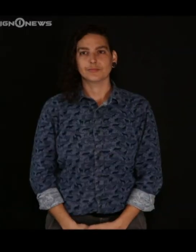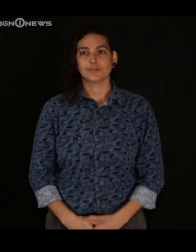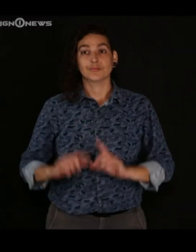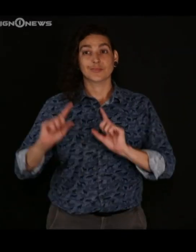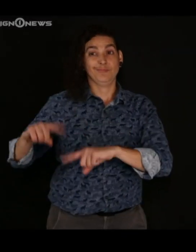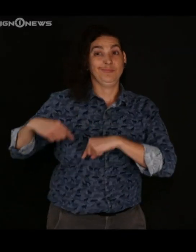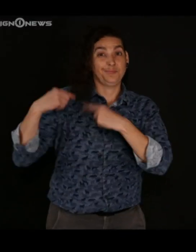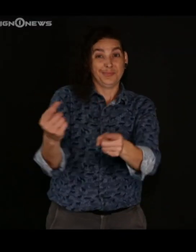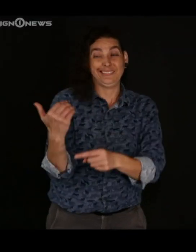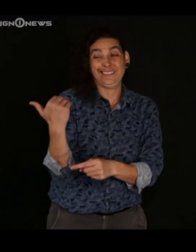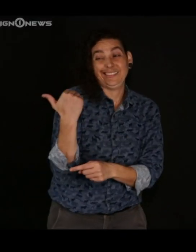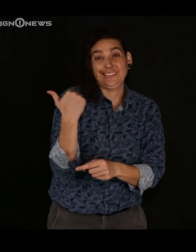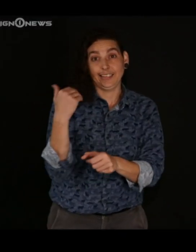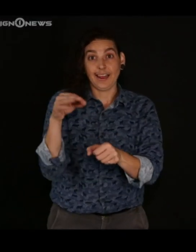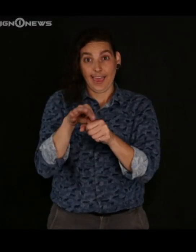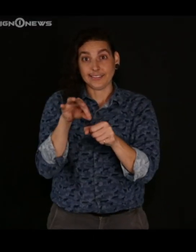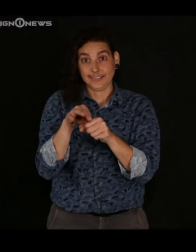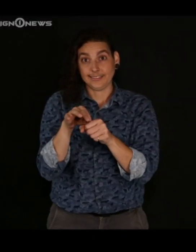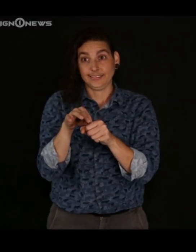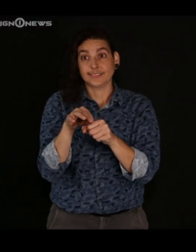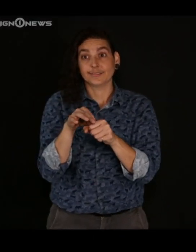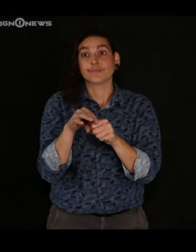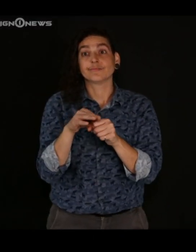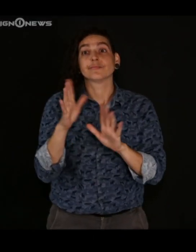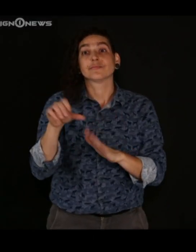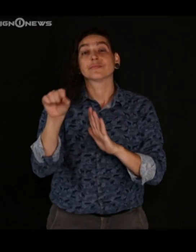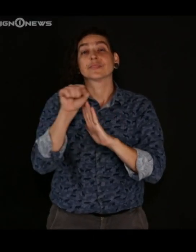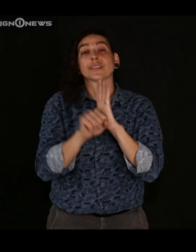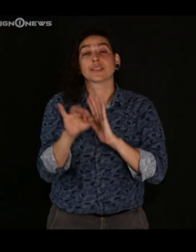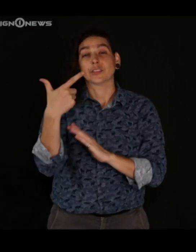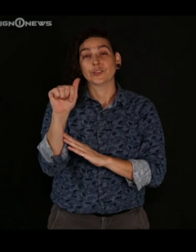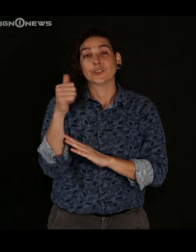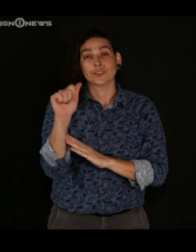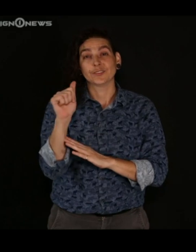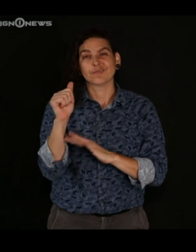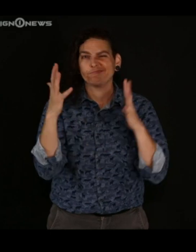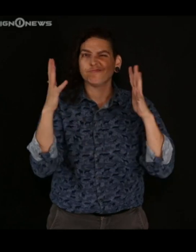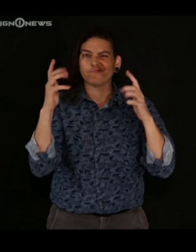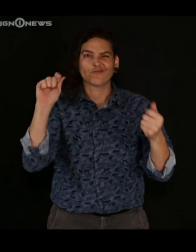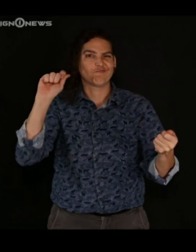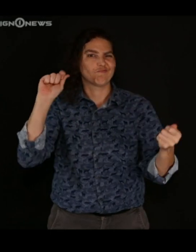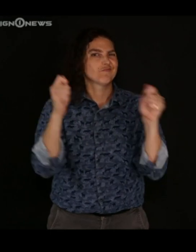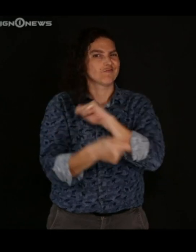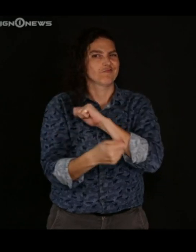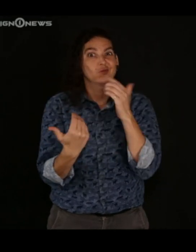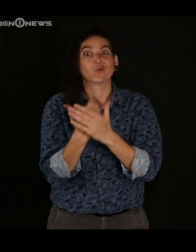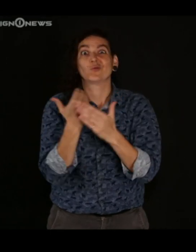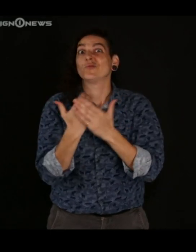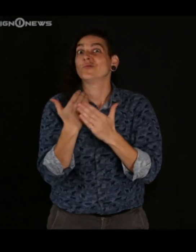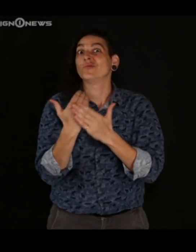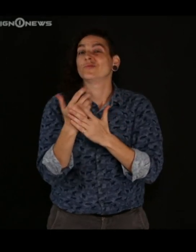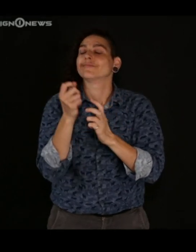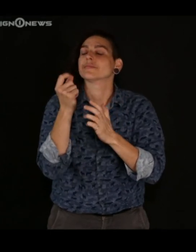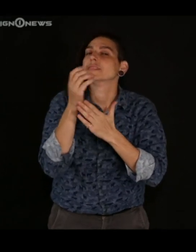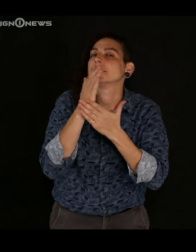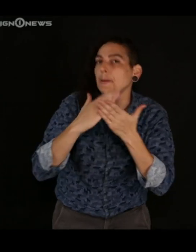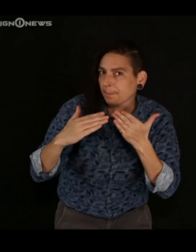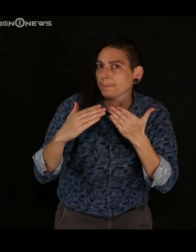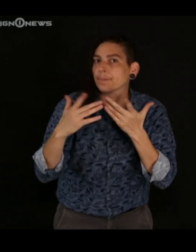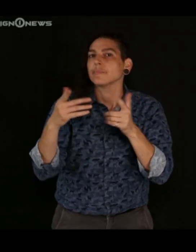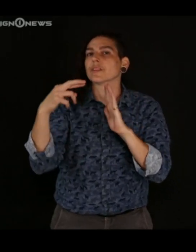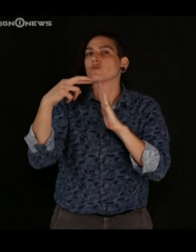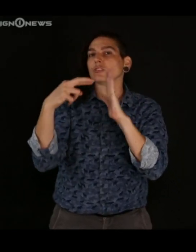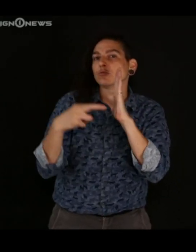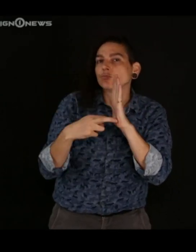the last election, the state of Georgia has changed some voting